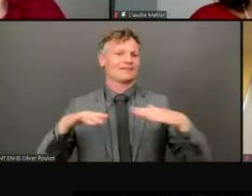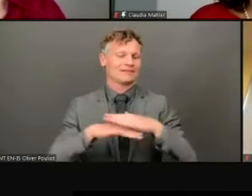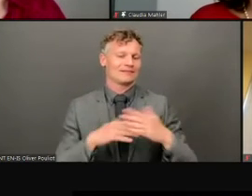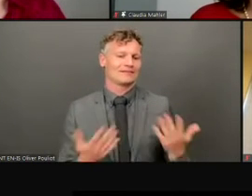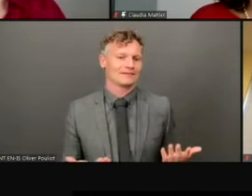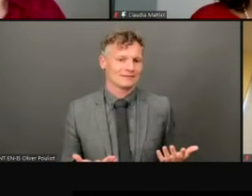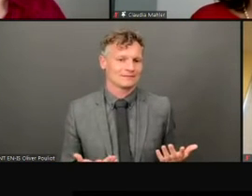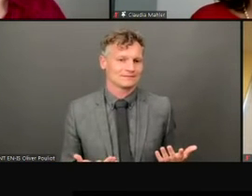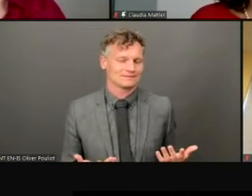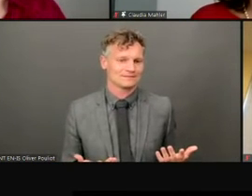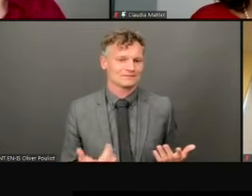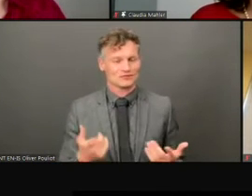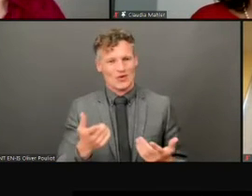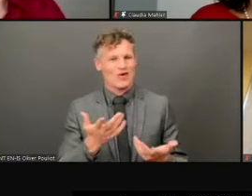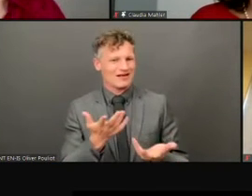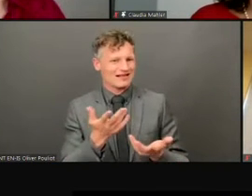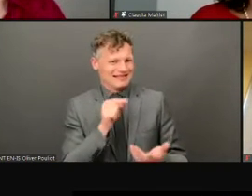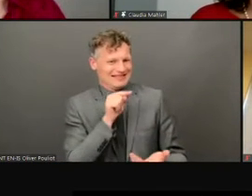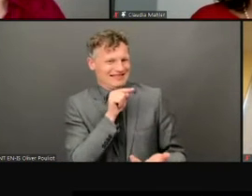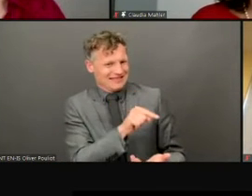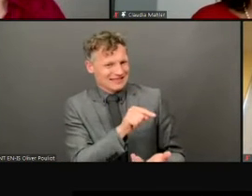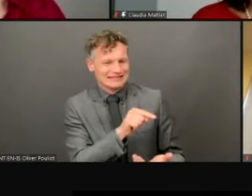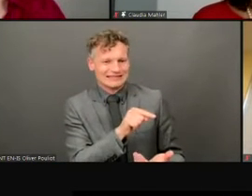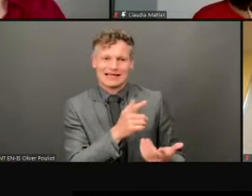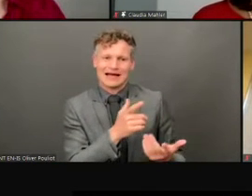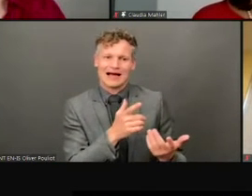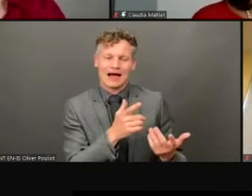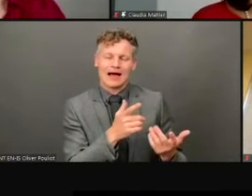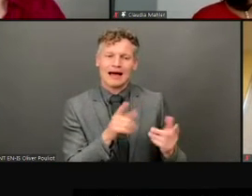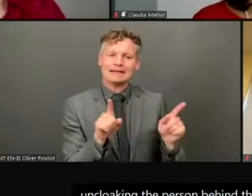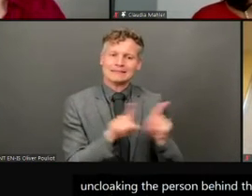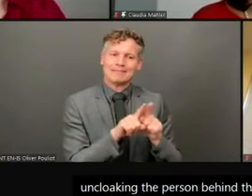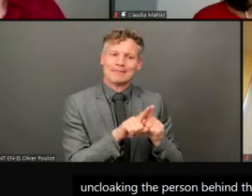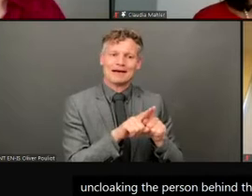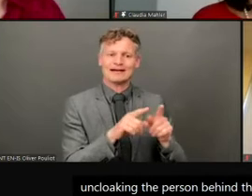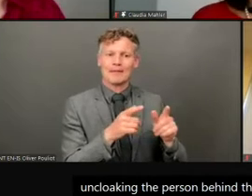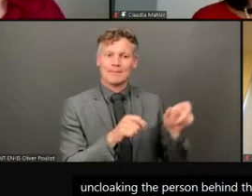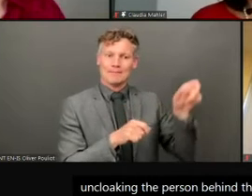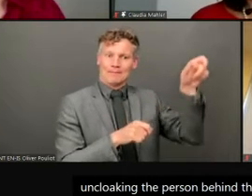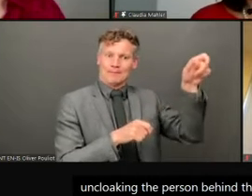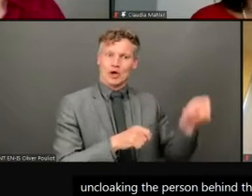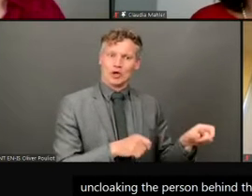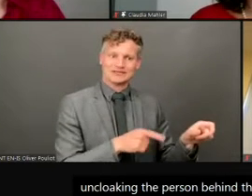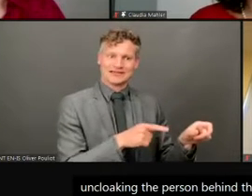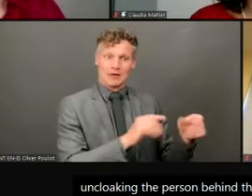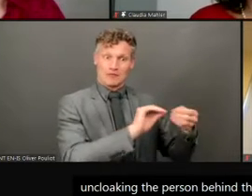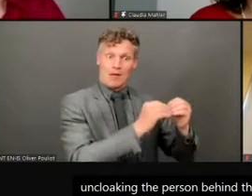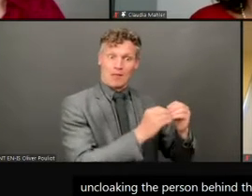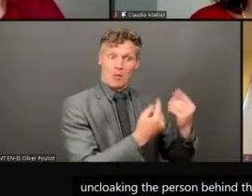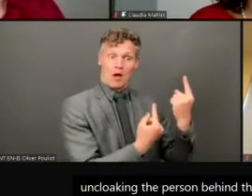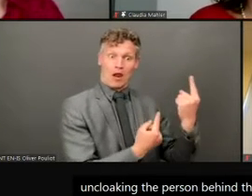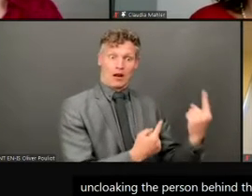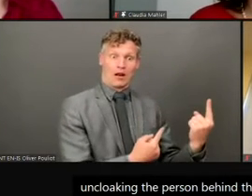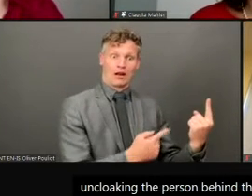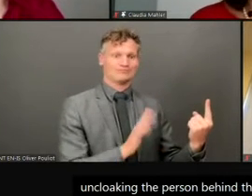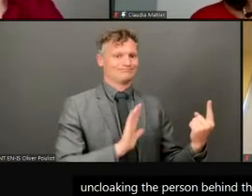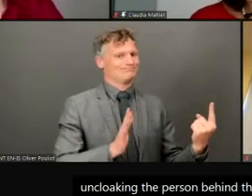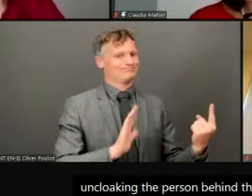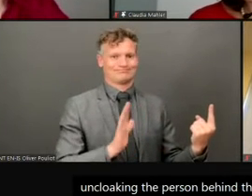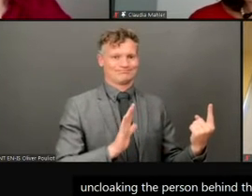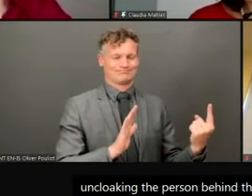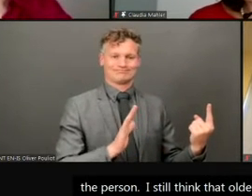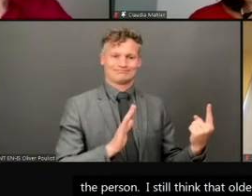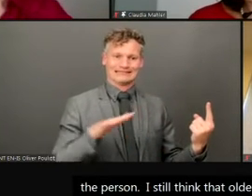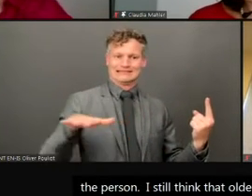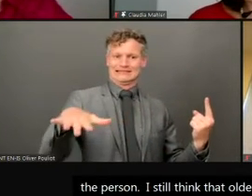and de-problematizing the person. I still think that older people are still problematized, even in the language